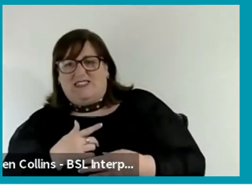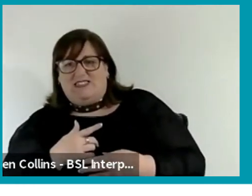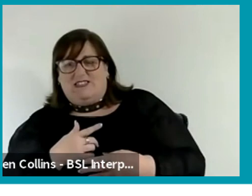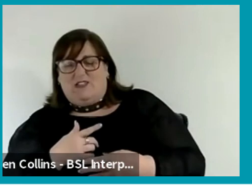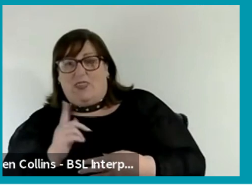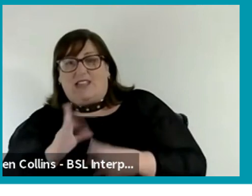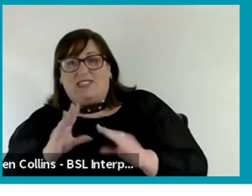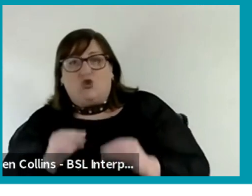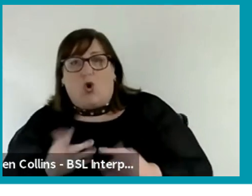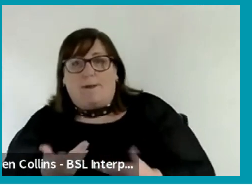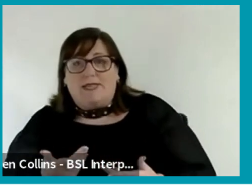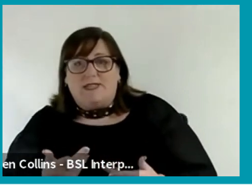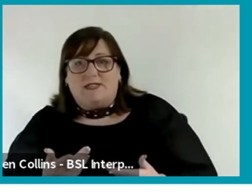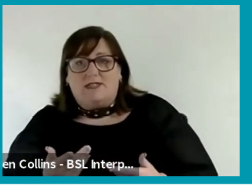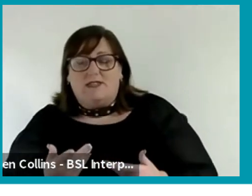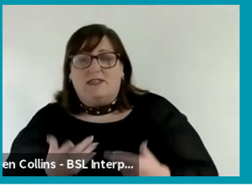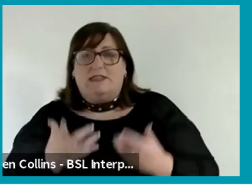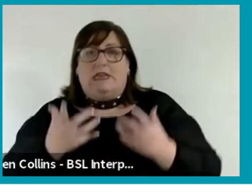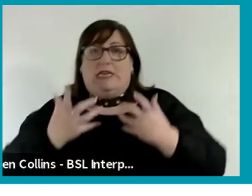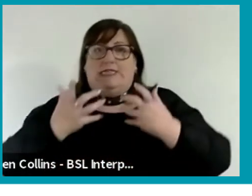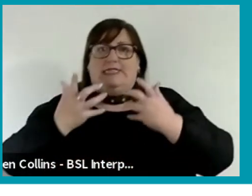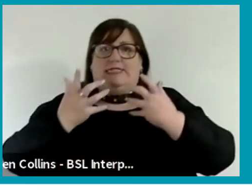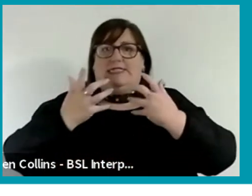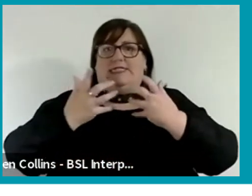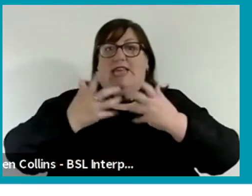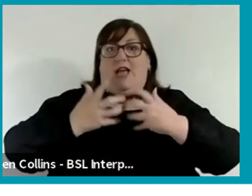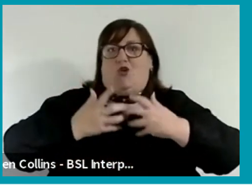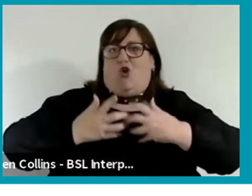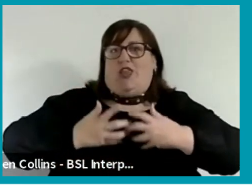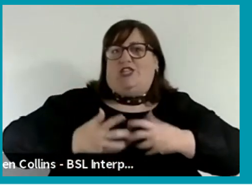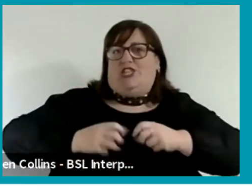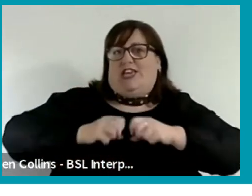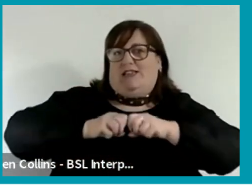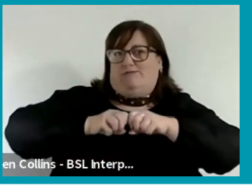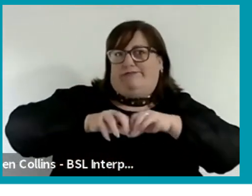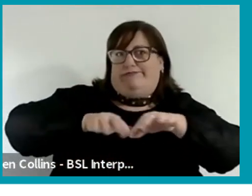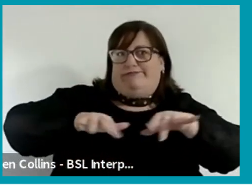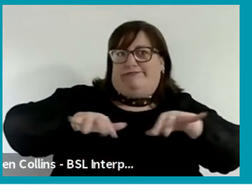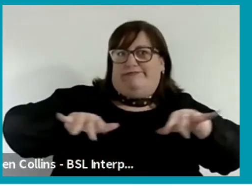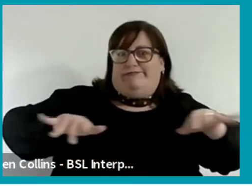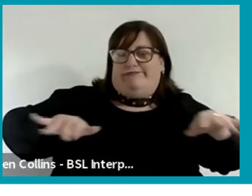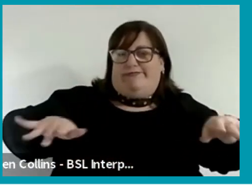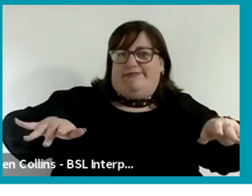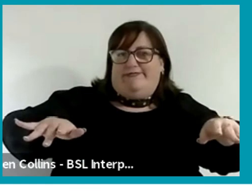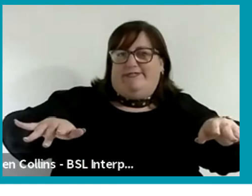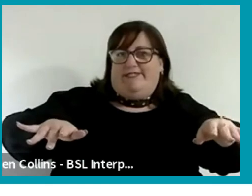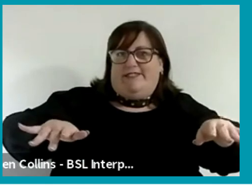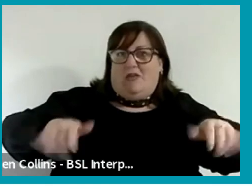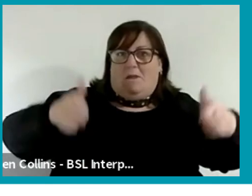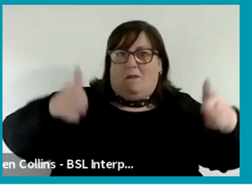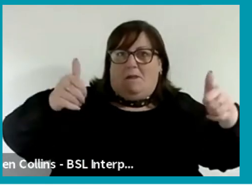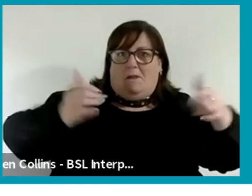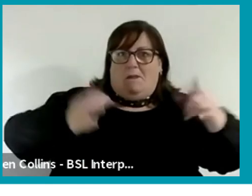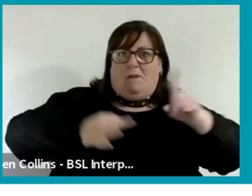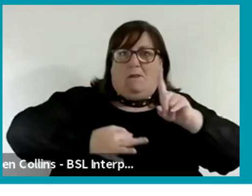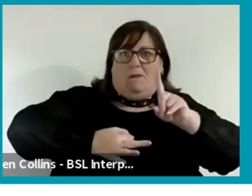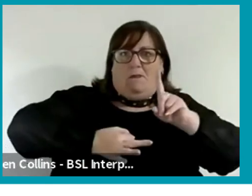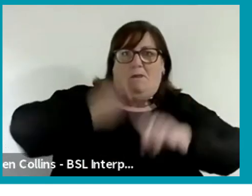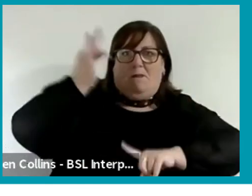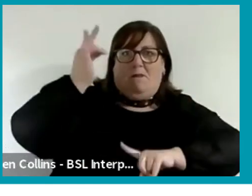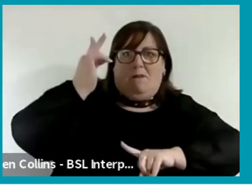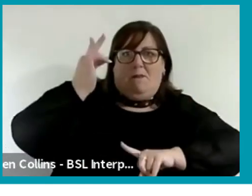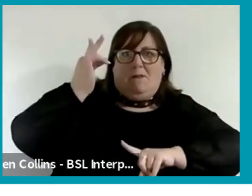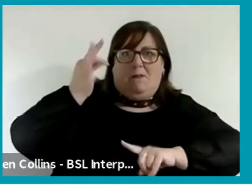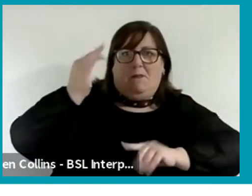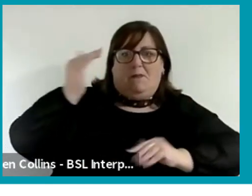the inventor of technology. Technology has been the biggest leveler, and it's continued to be in the future than we'll ever see.